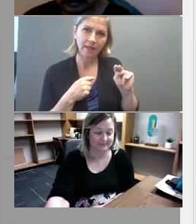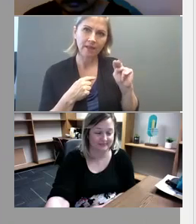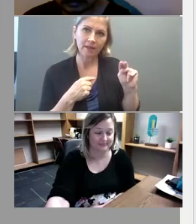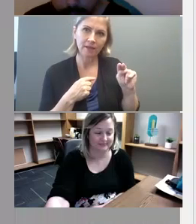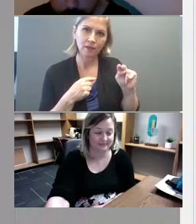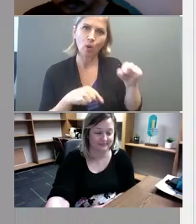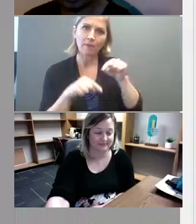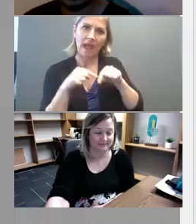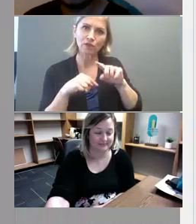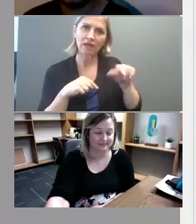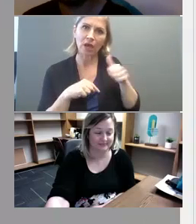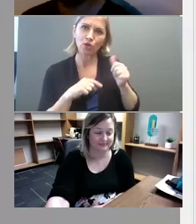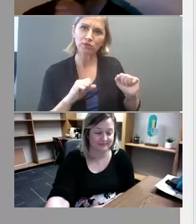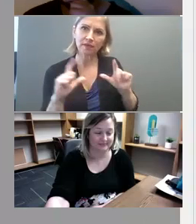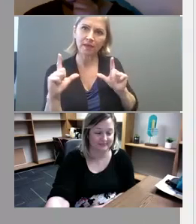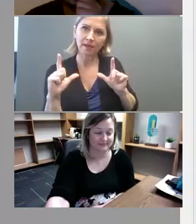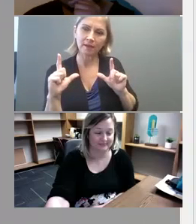back to the other slide.